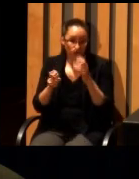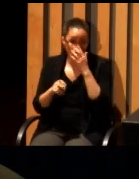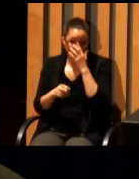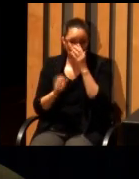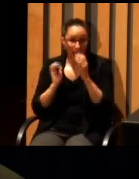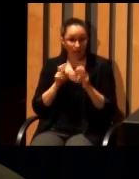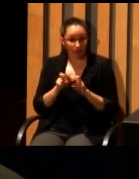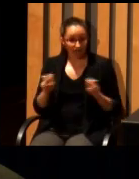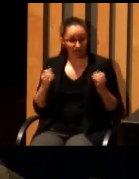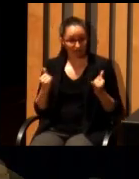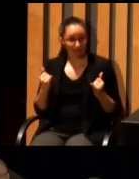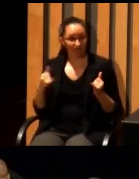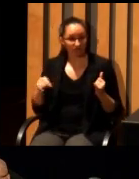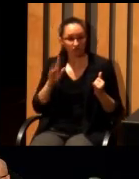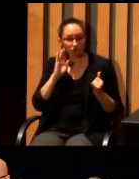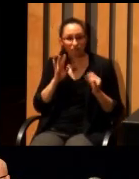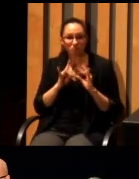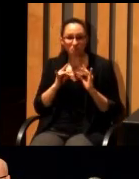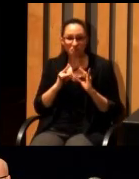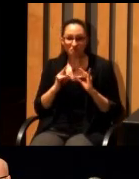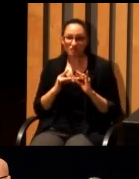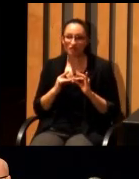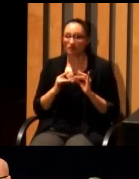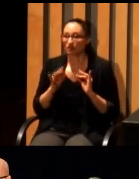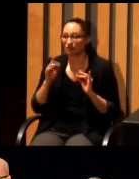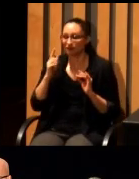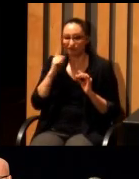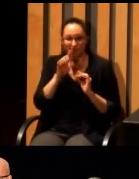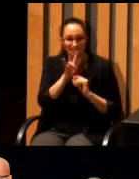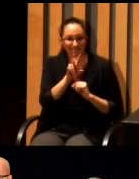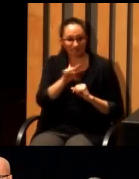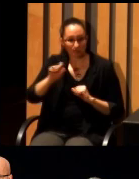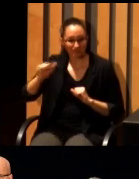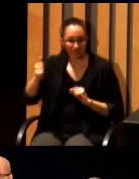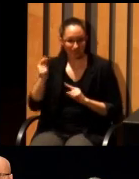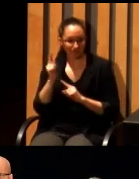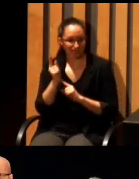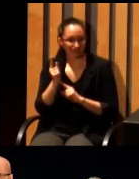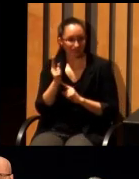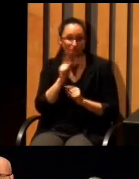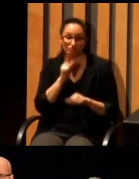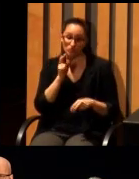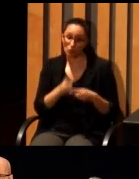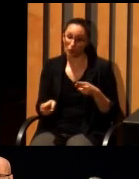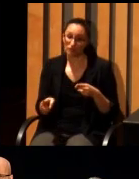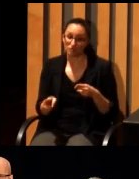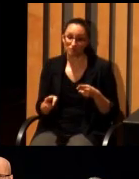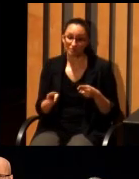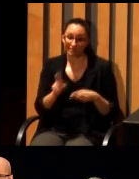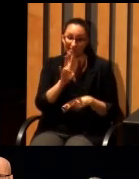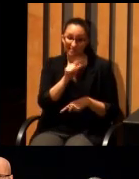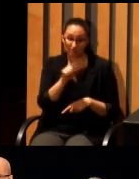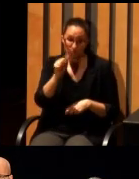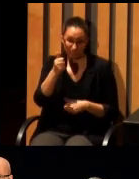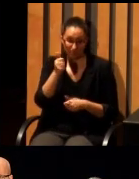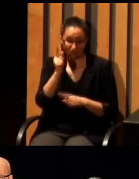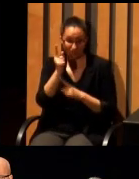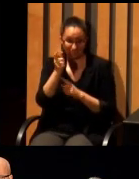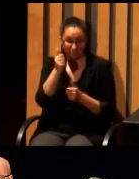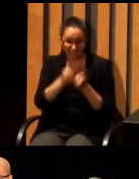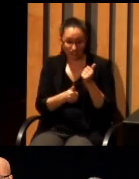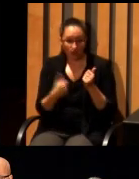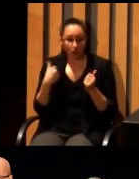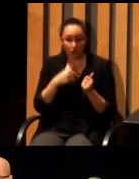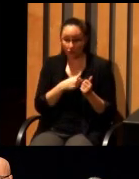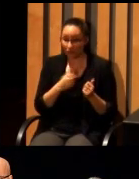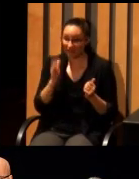do is speak to us for somewhere in the range of 7 to 10 minutes, not really very long. What we're really trying to do here is to balance the